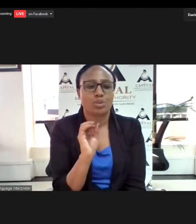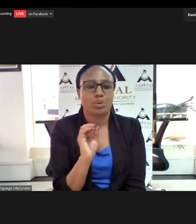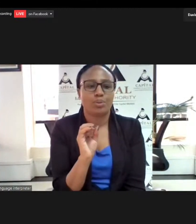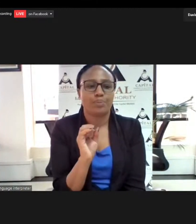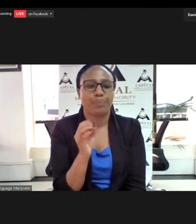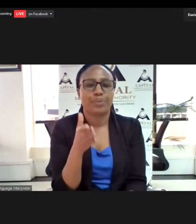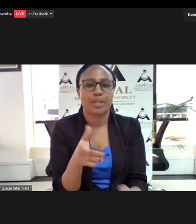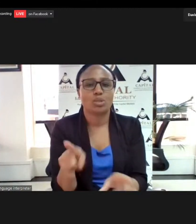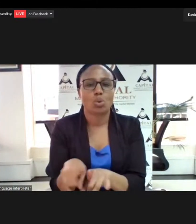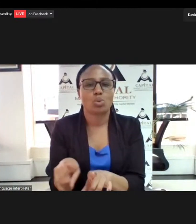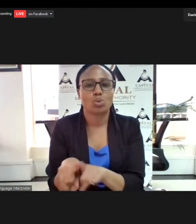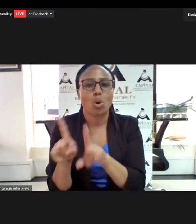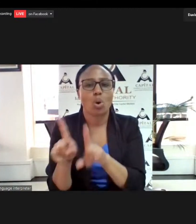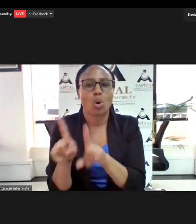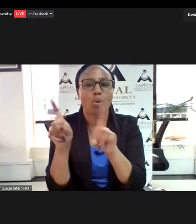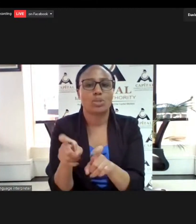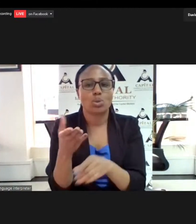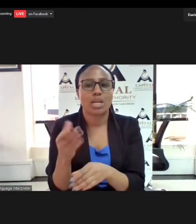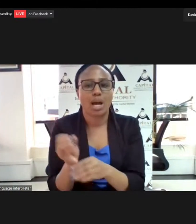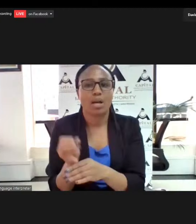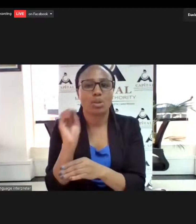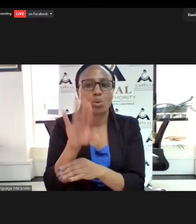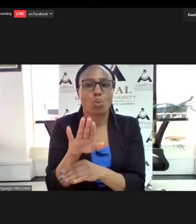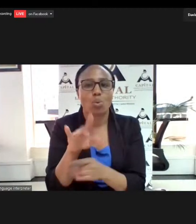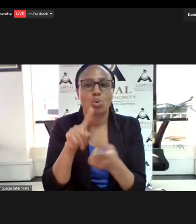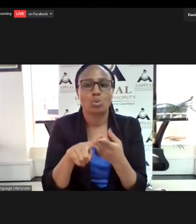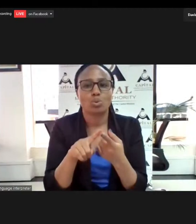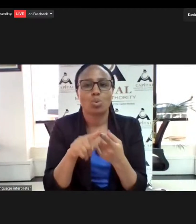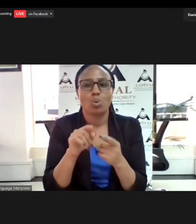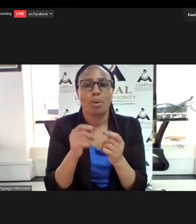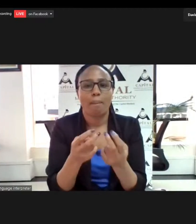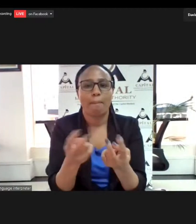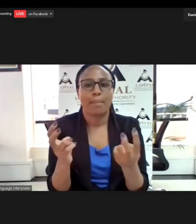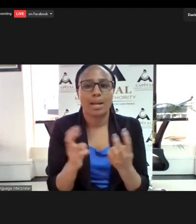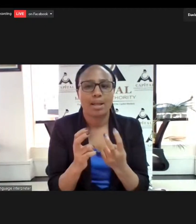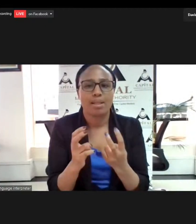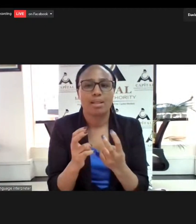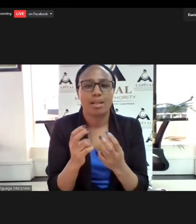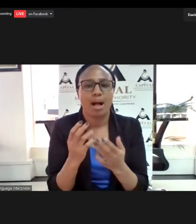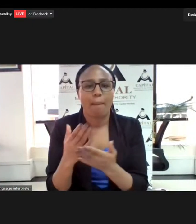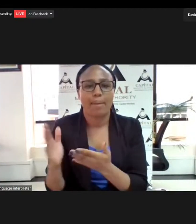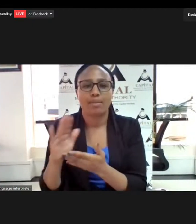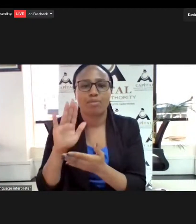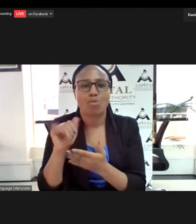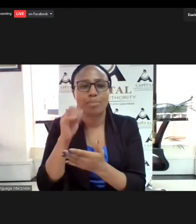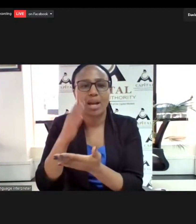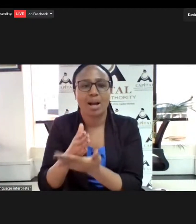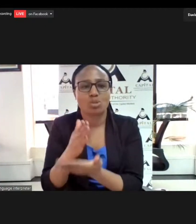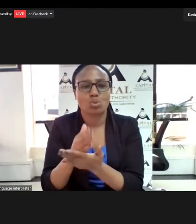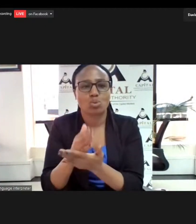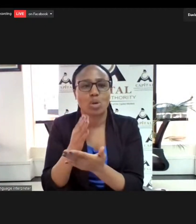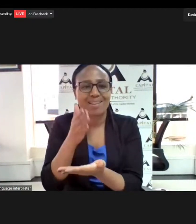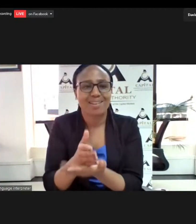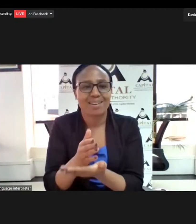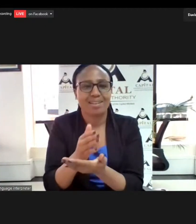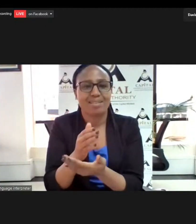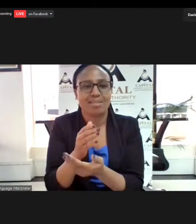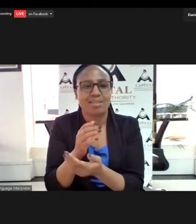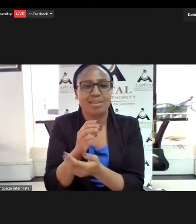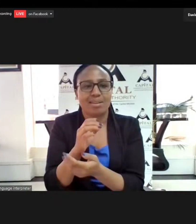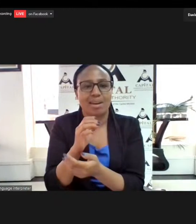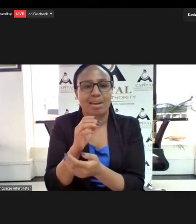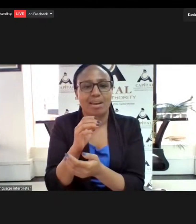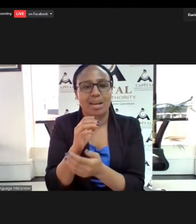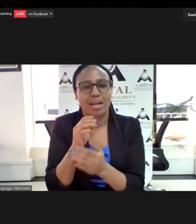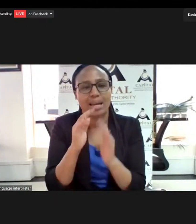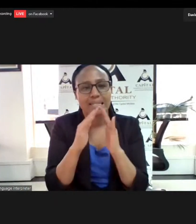There's also a question here. Maybe I'll throw it to the panelists. Apart from the actual real estate and rates, what is the